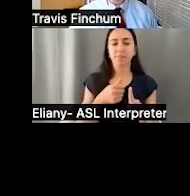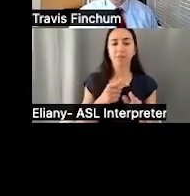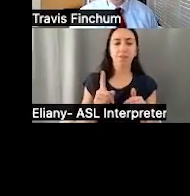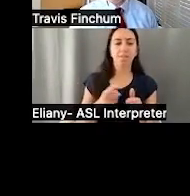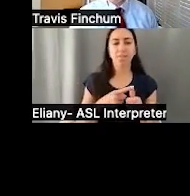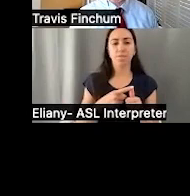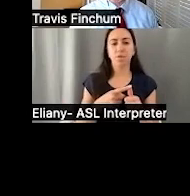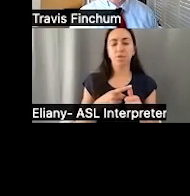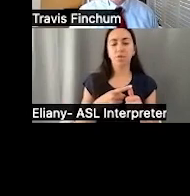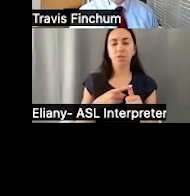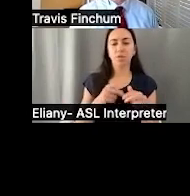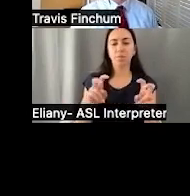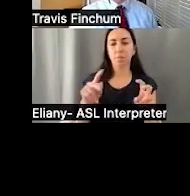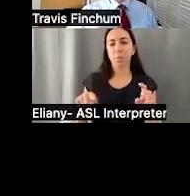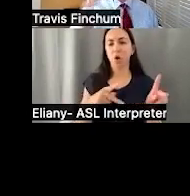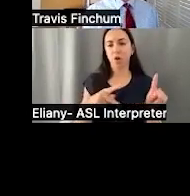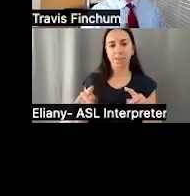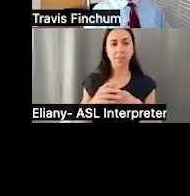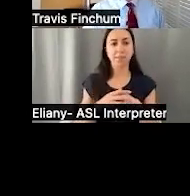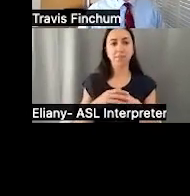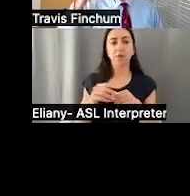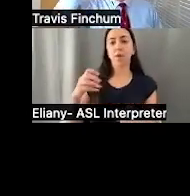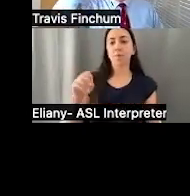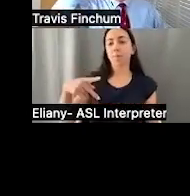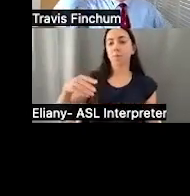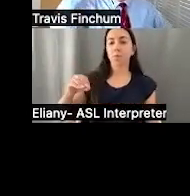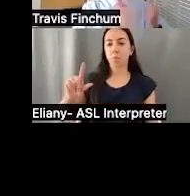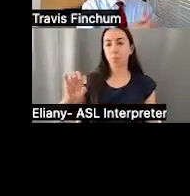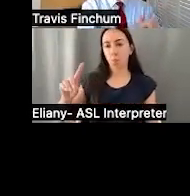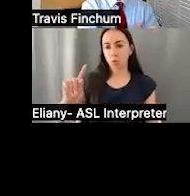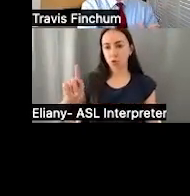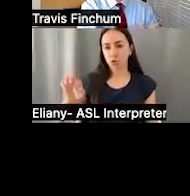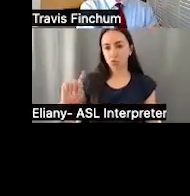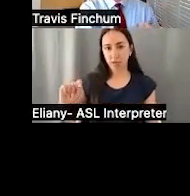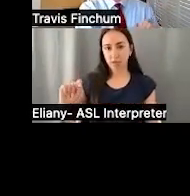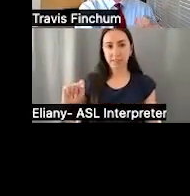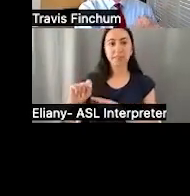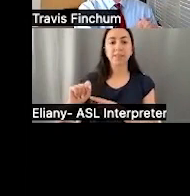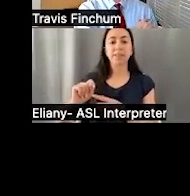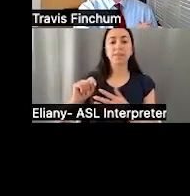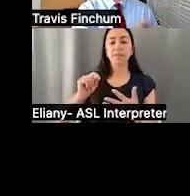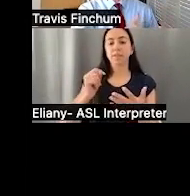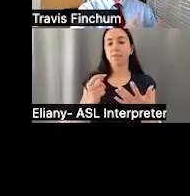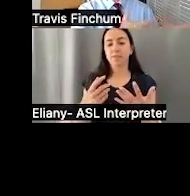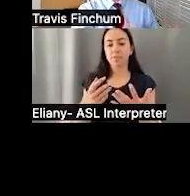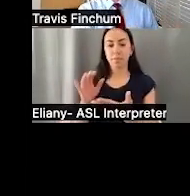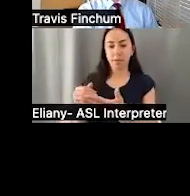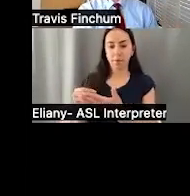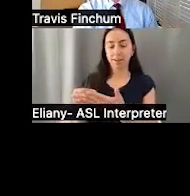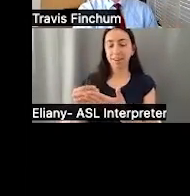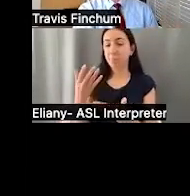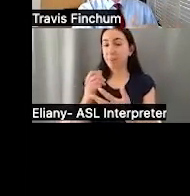party payback provision. And again, the idea of the pooled trust is maybe my amount of money by itself isn't enough